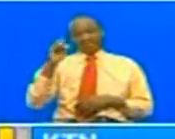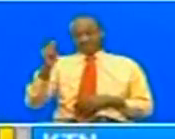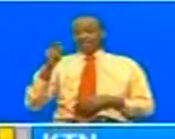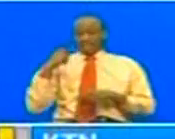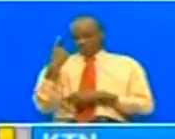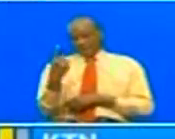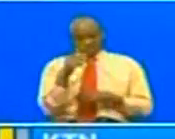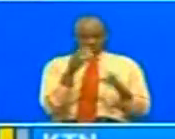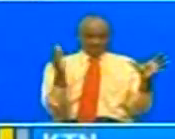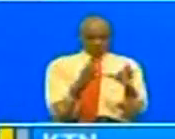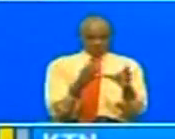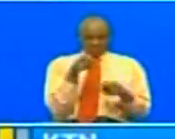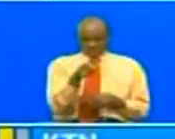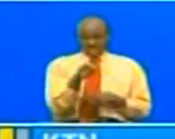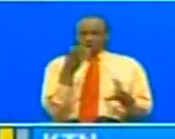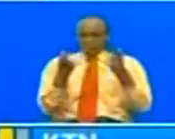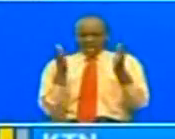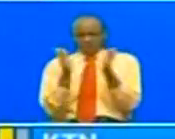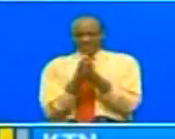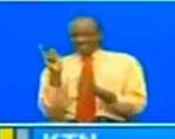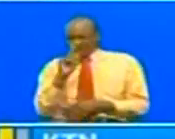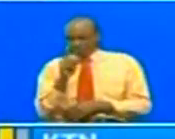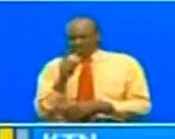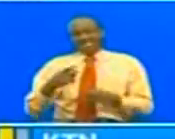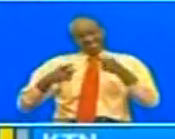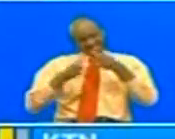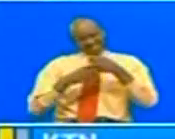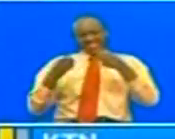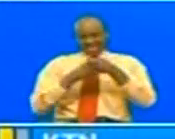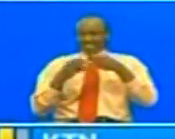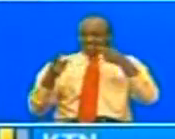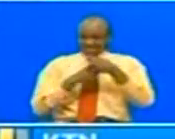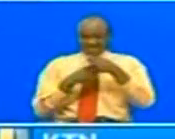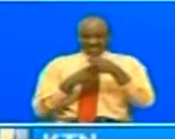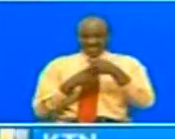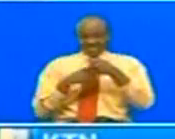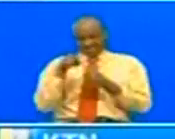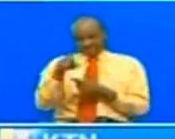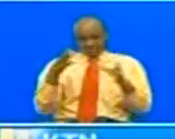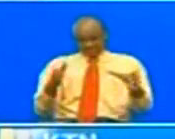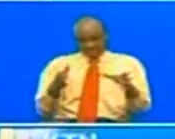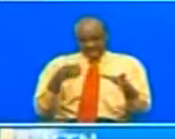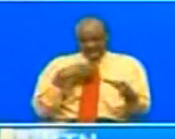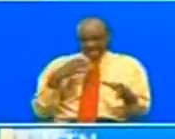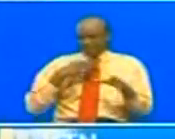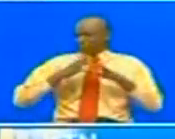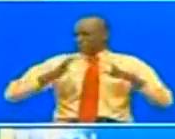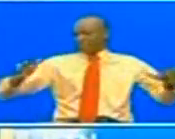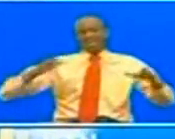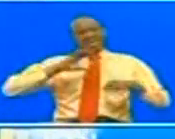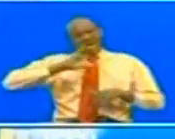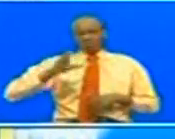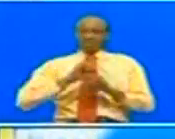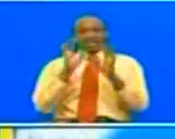square kilometers. Compare this to Nairobi's 696 square kilometers, and the sheer vastness of the county